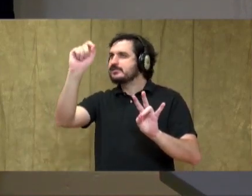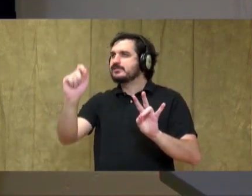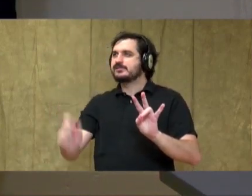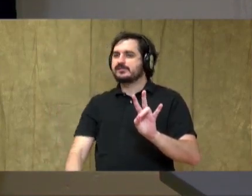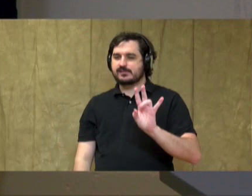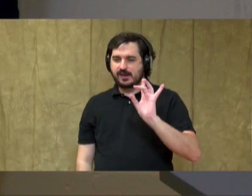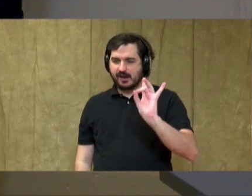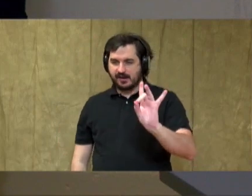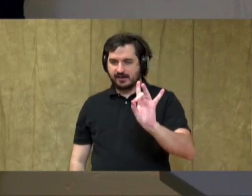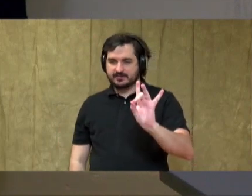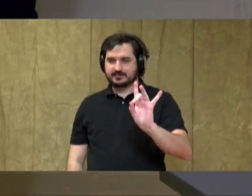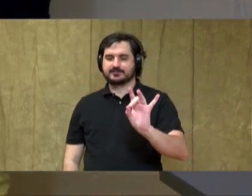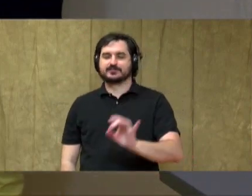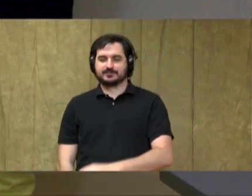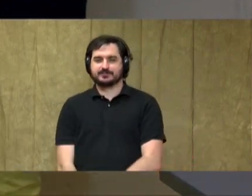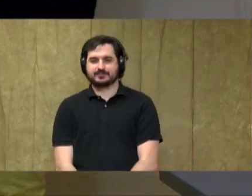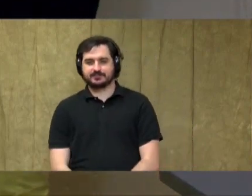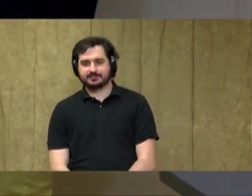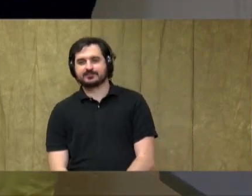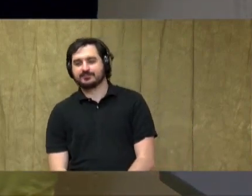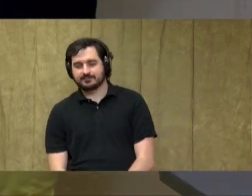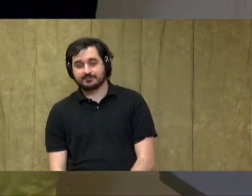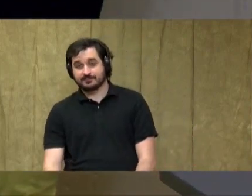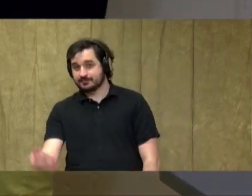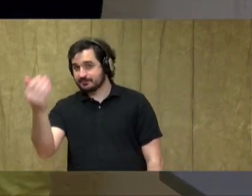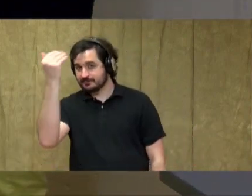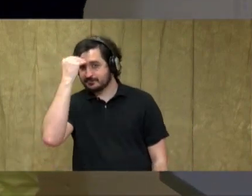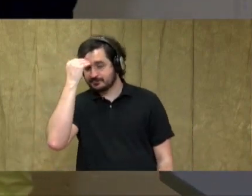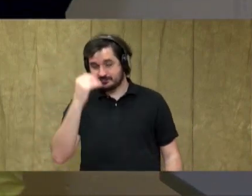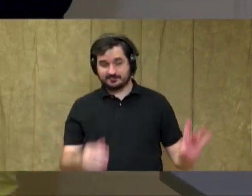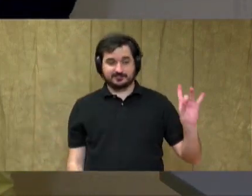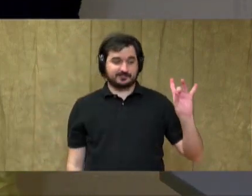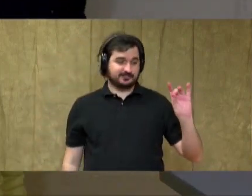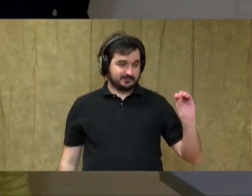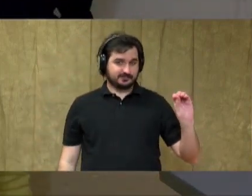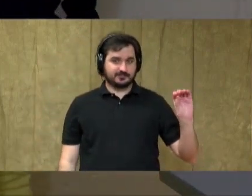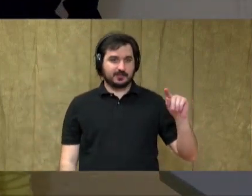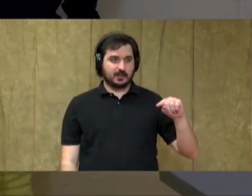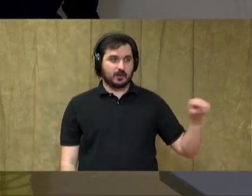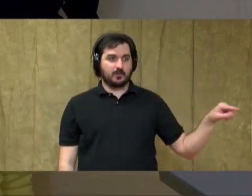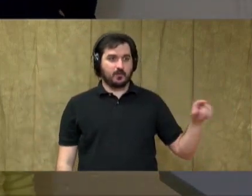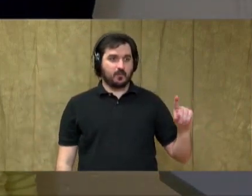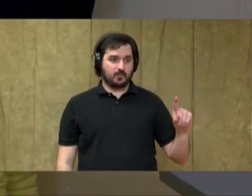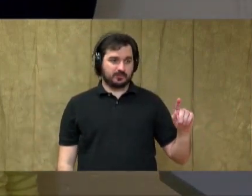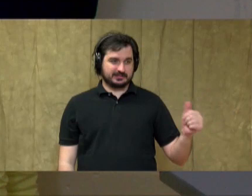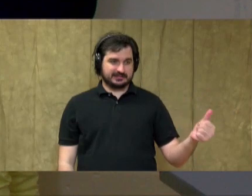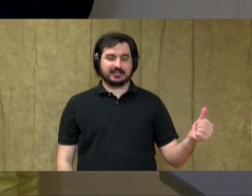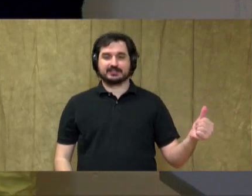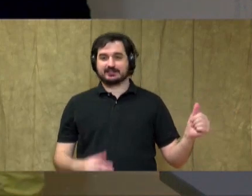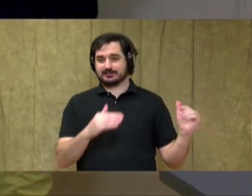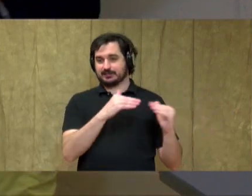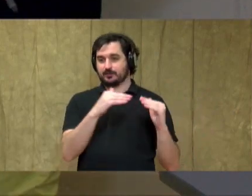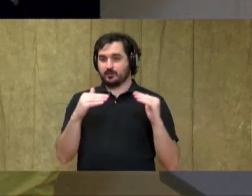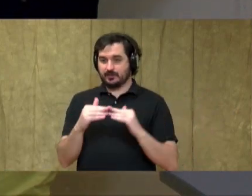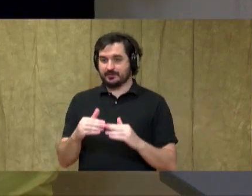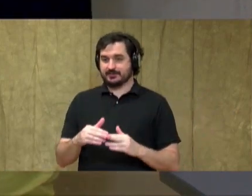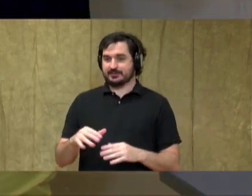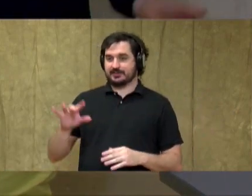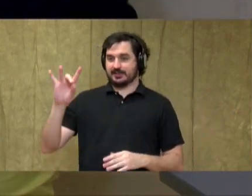7, 8. So I know that 80 tenths is equivalent